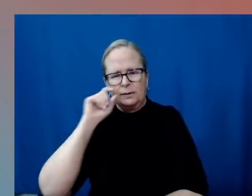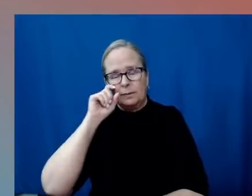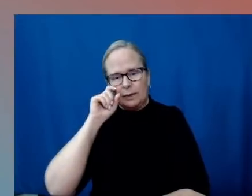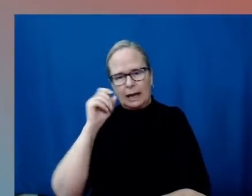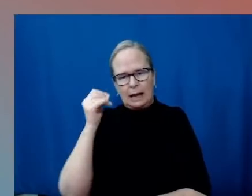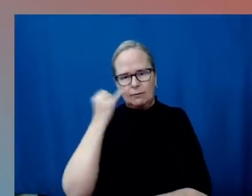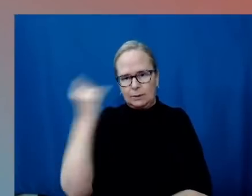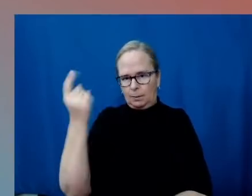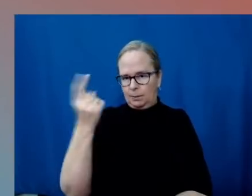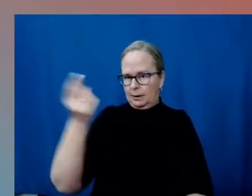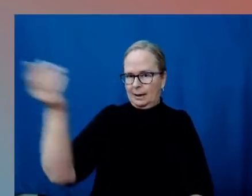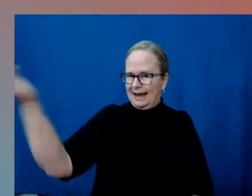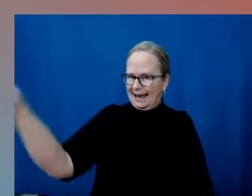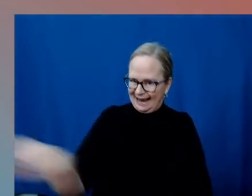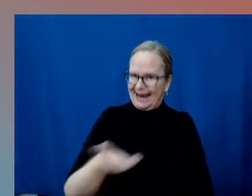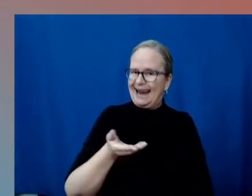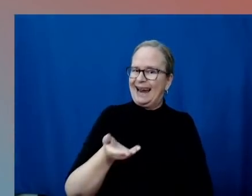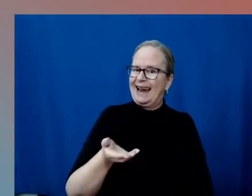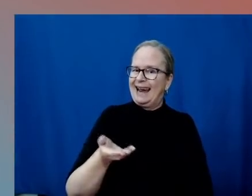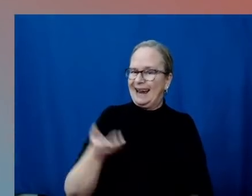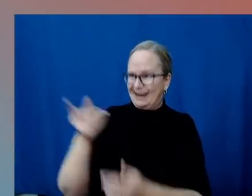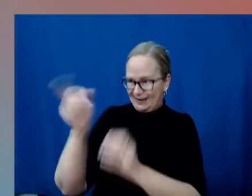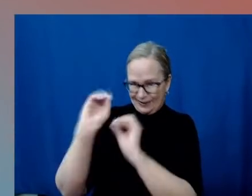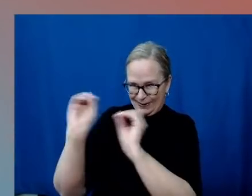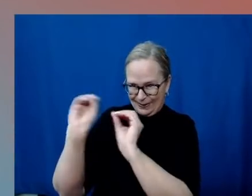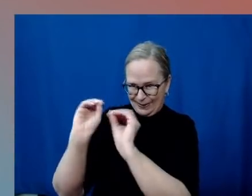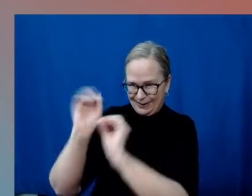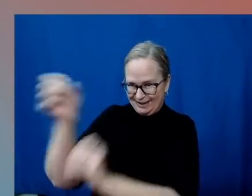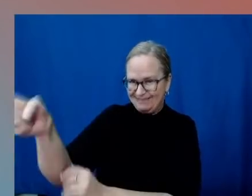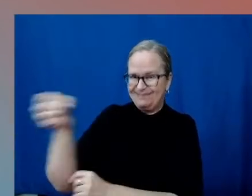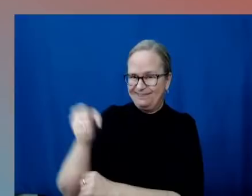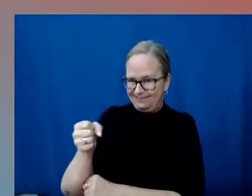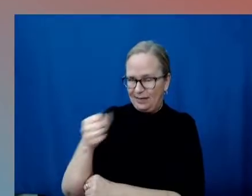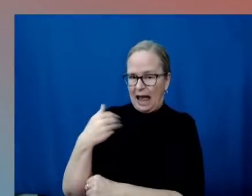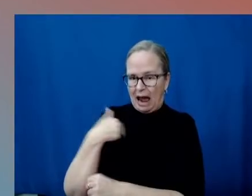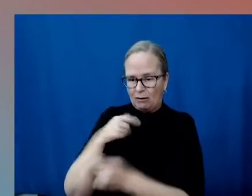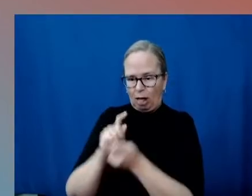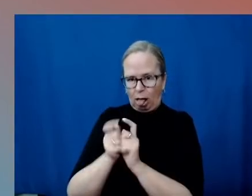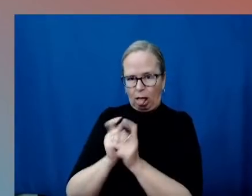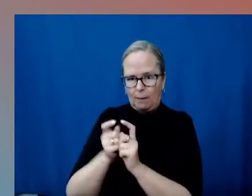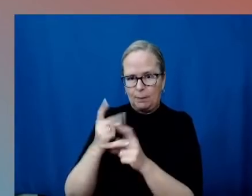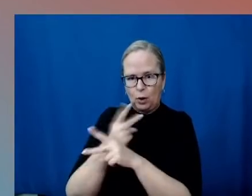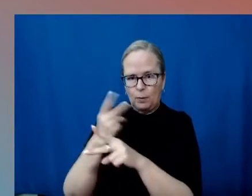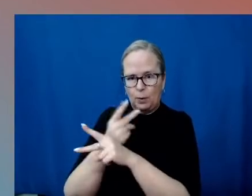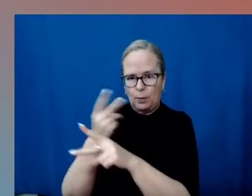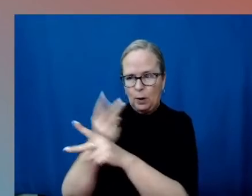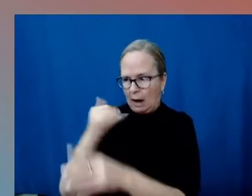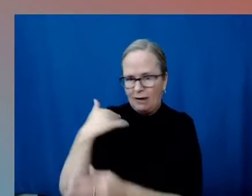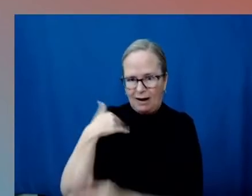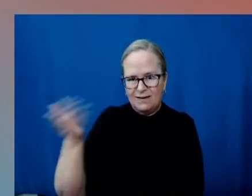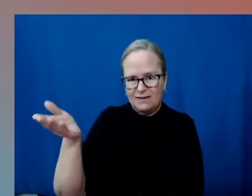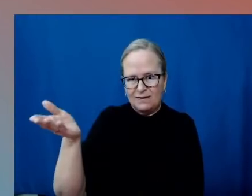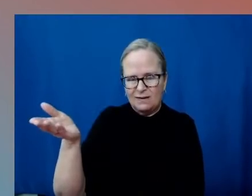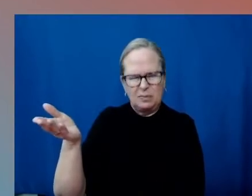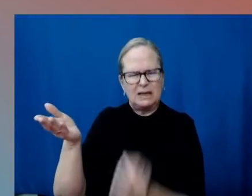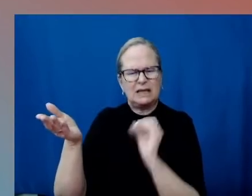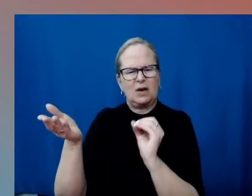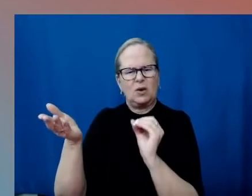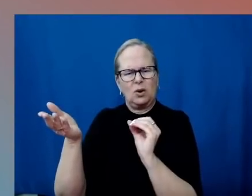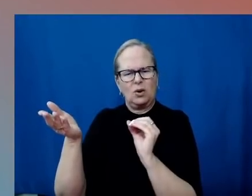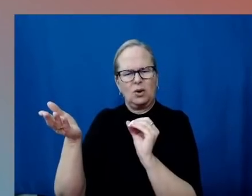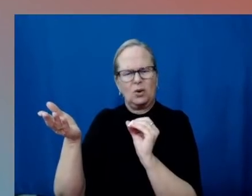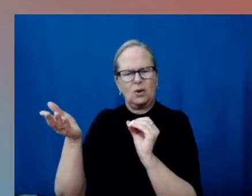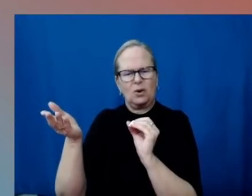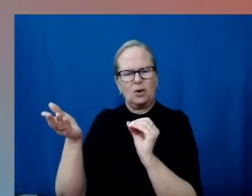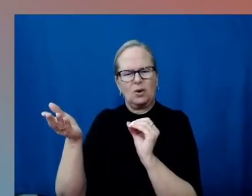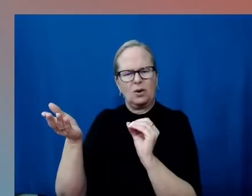cannot multiply it. Anything multiplied by zero is zero. So you can grow and it worked. It